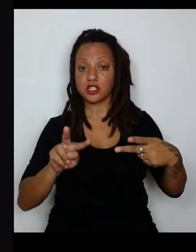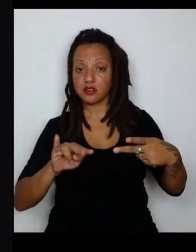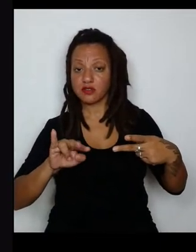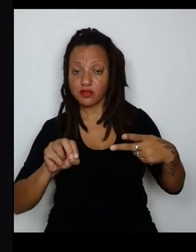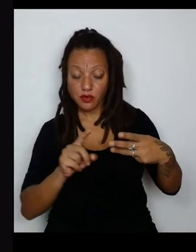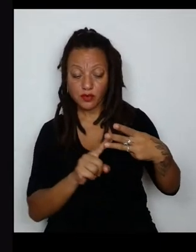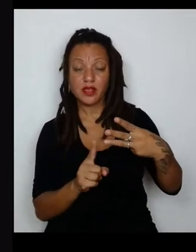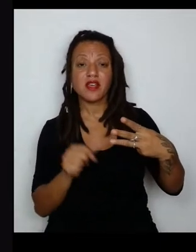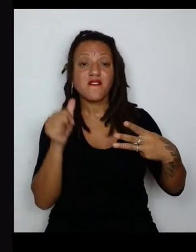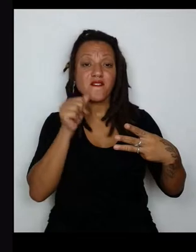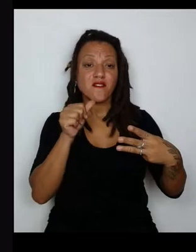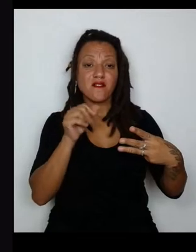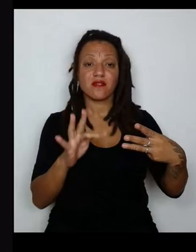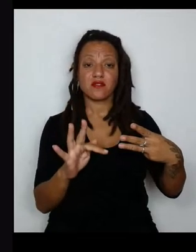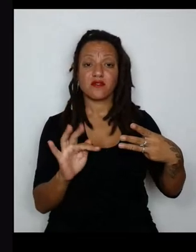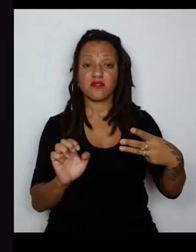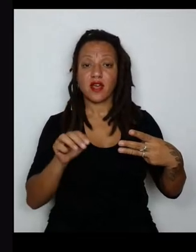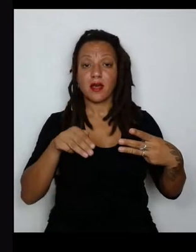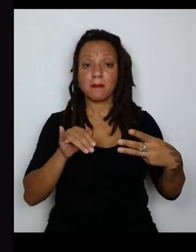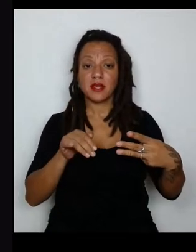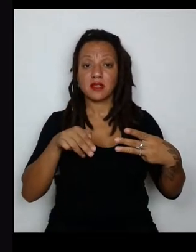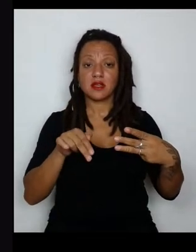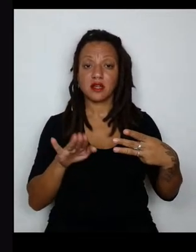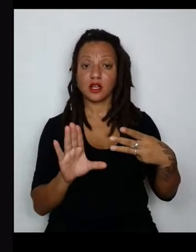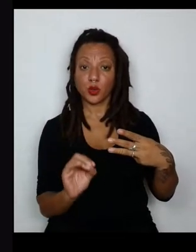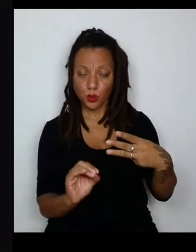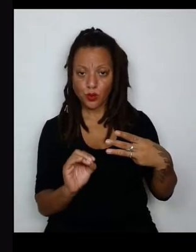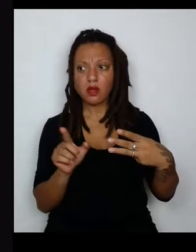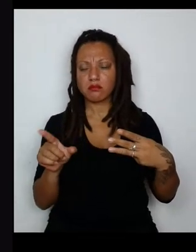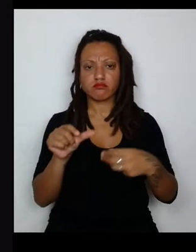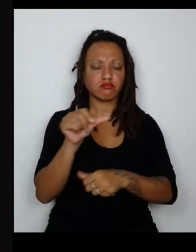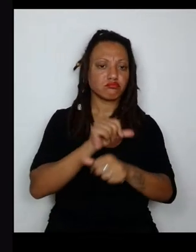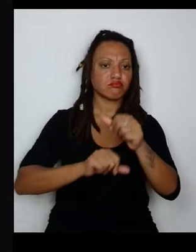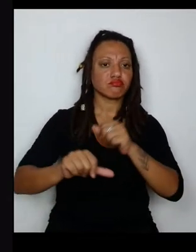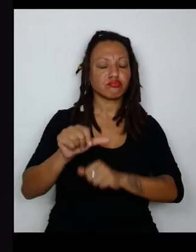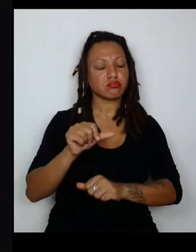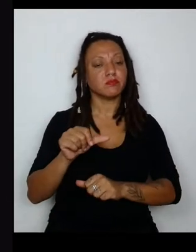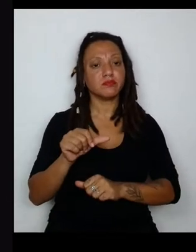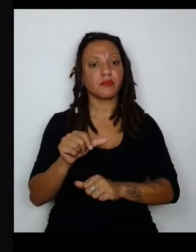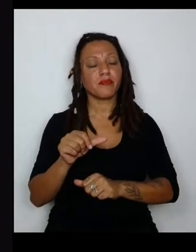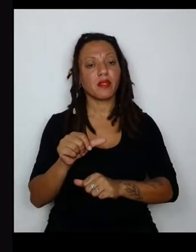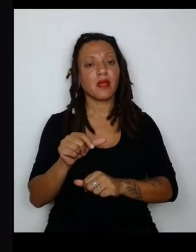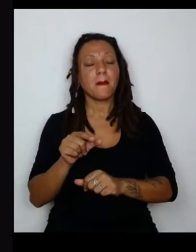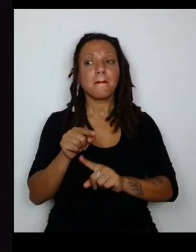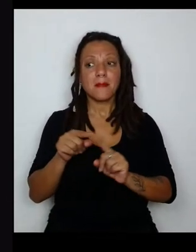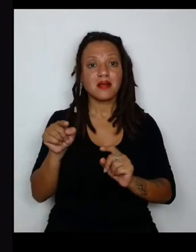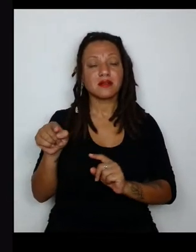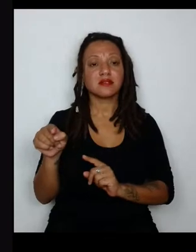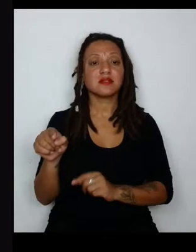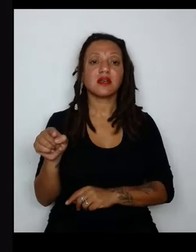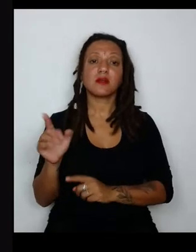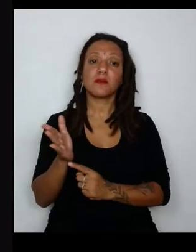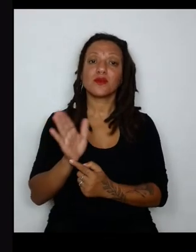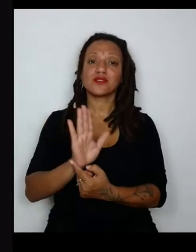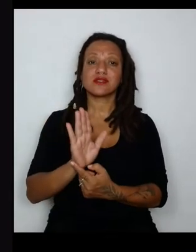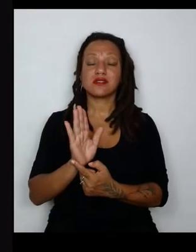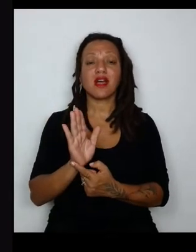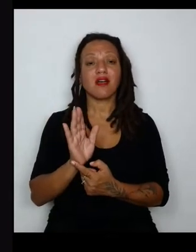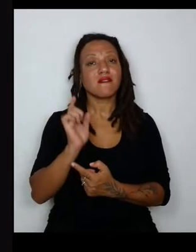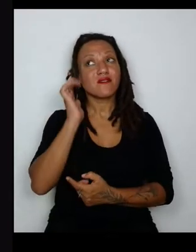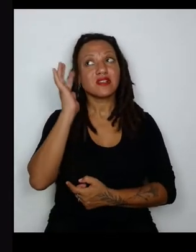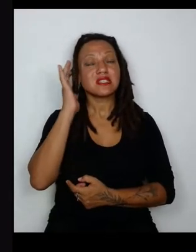formally transformed mirrored imperial and patriarchal fantasies of power